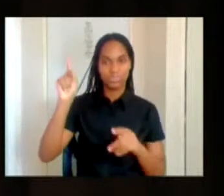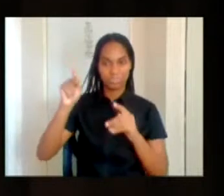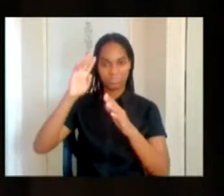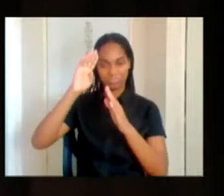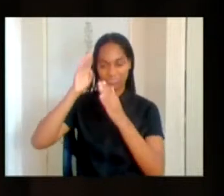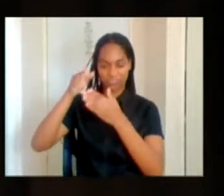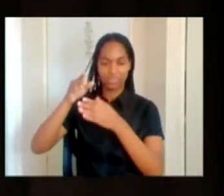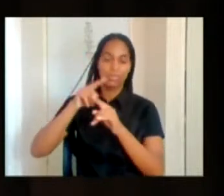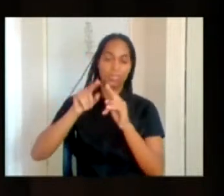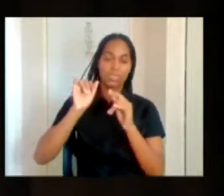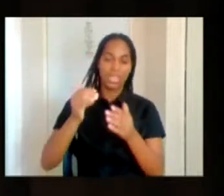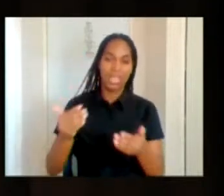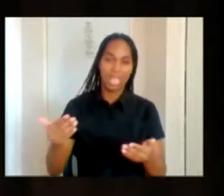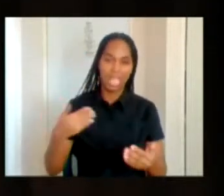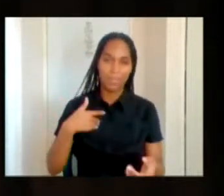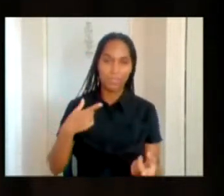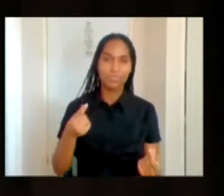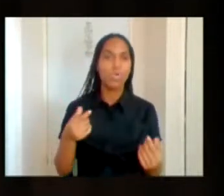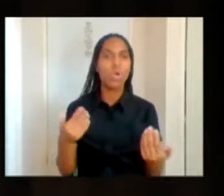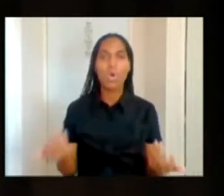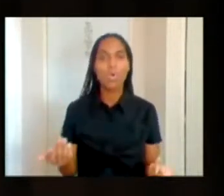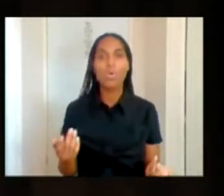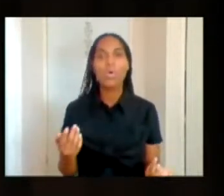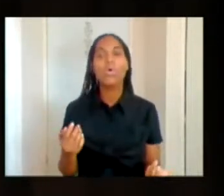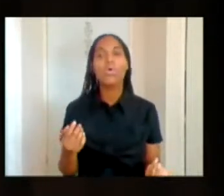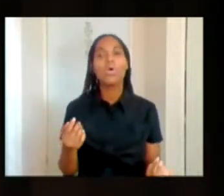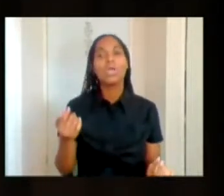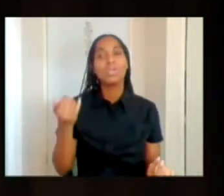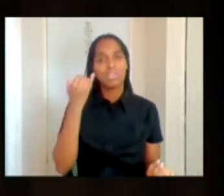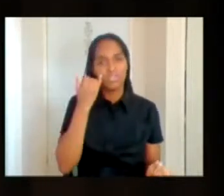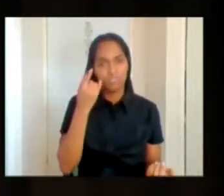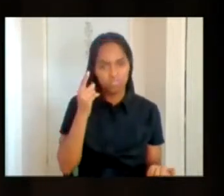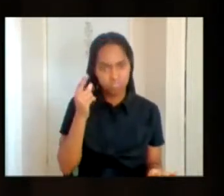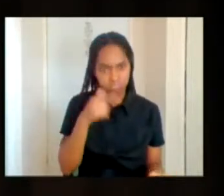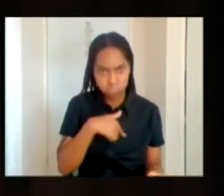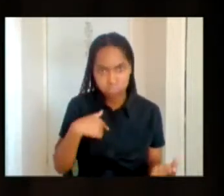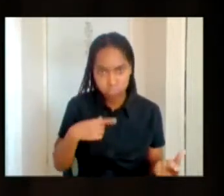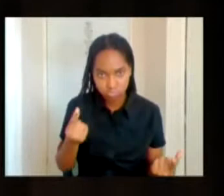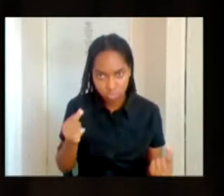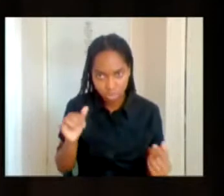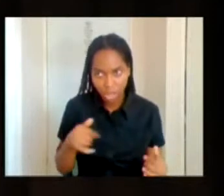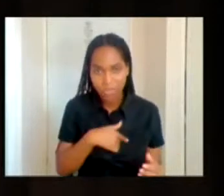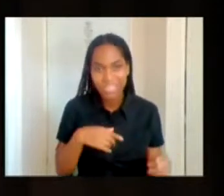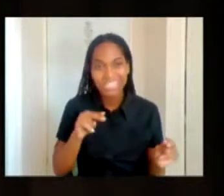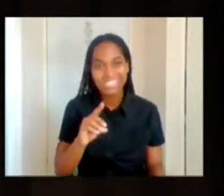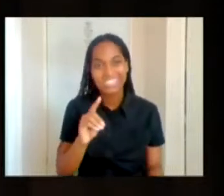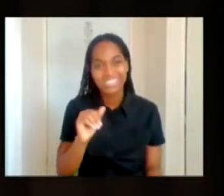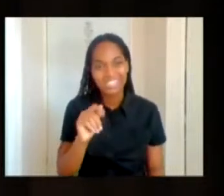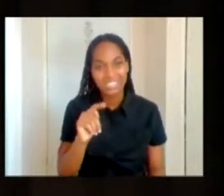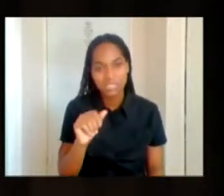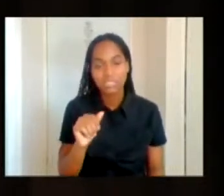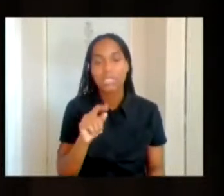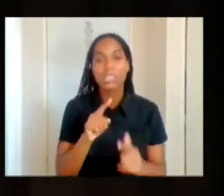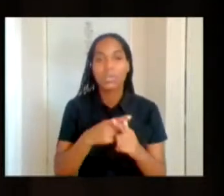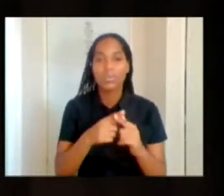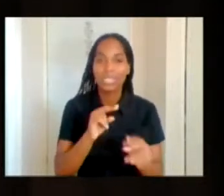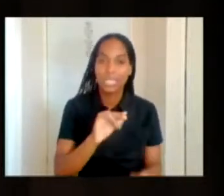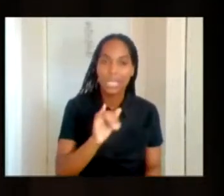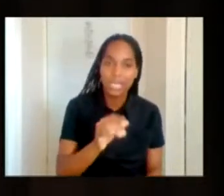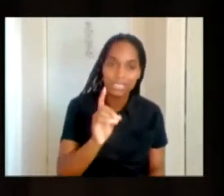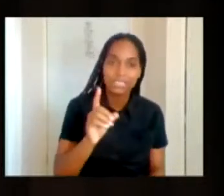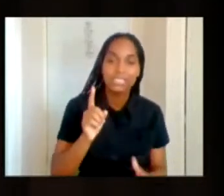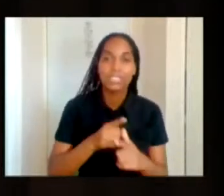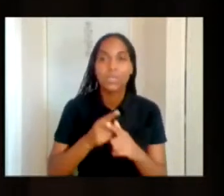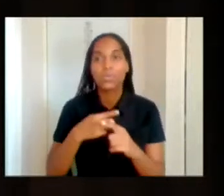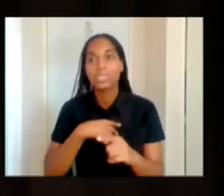that's helped us to do is work out, well, in order to do that, we needed data, and then we need an ID, and then we need a household ID.